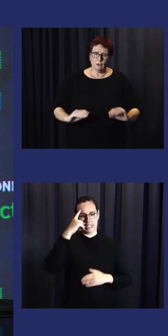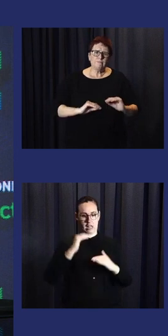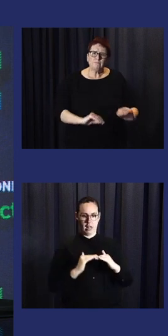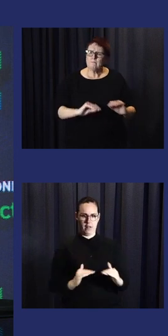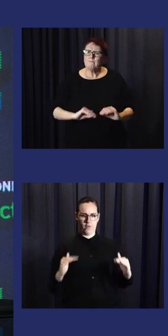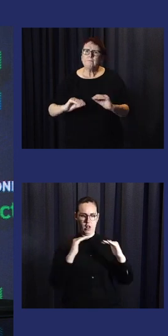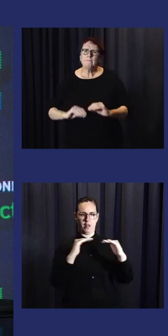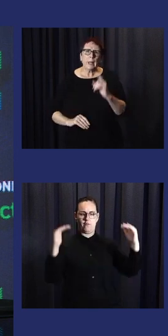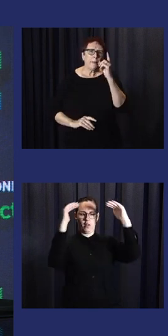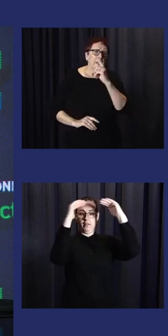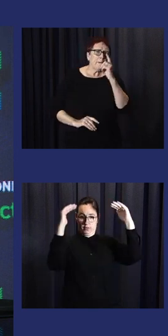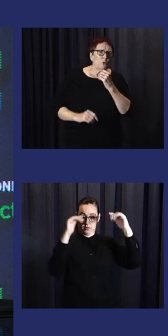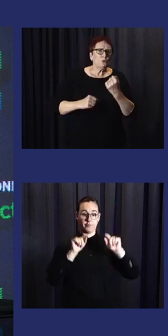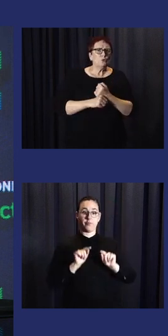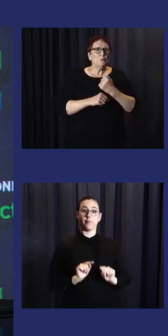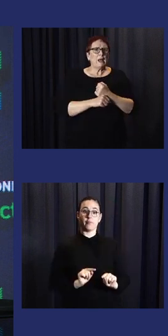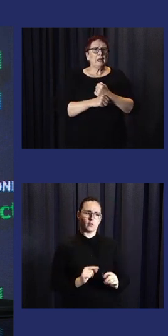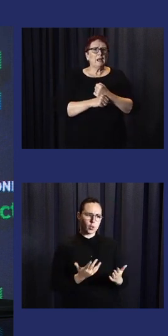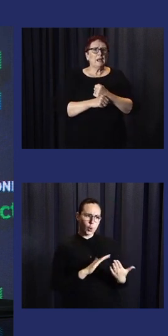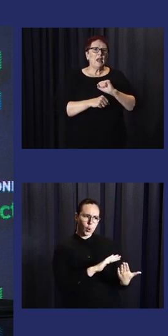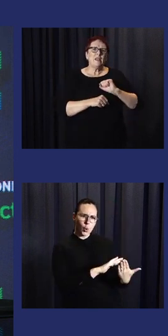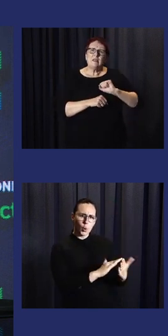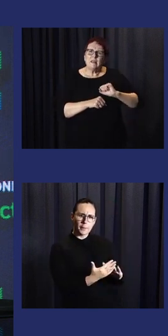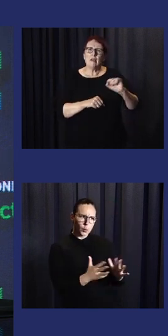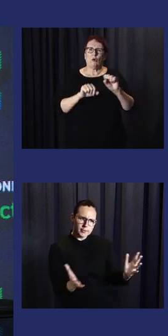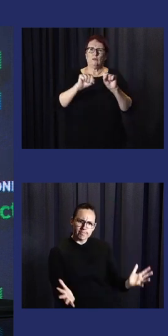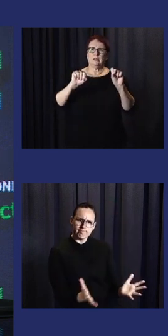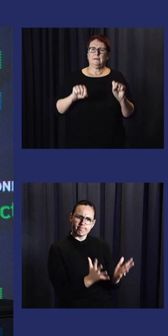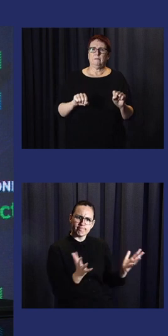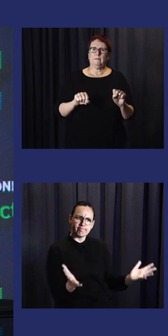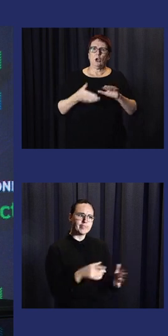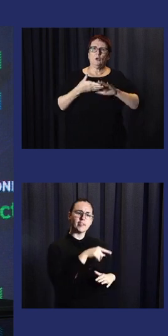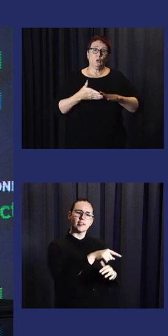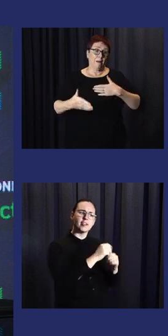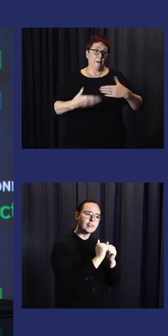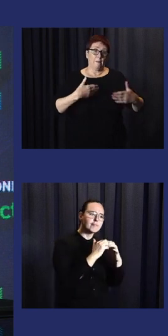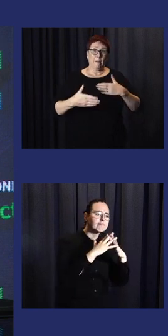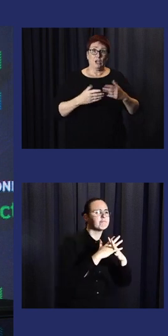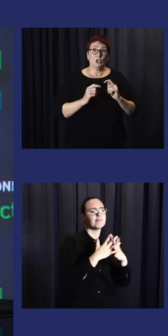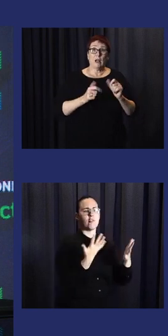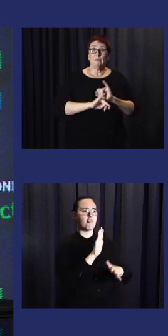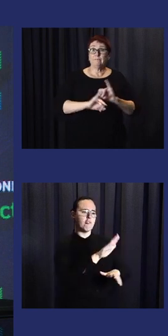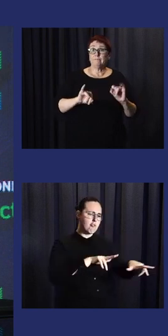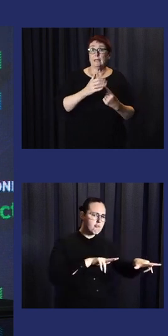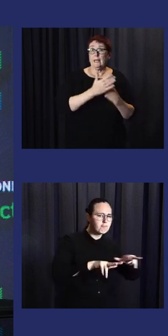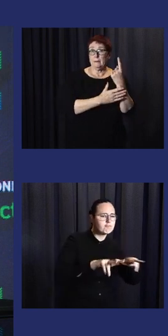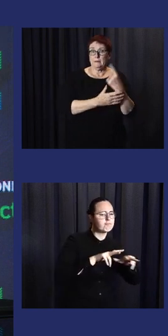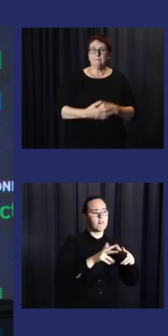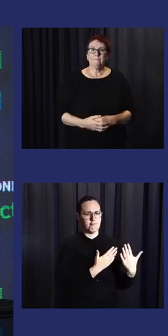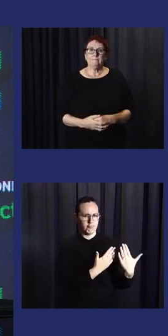the community to construct their internal systems in managing risks, get going to know the